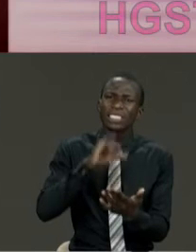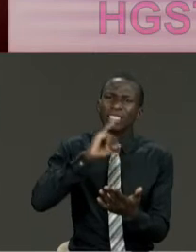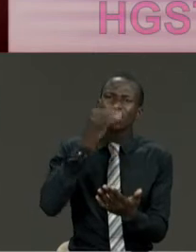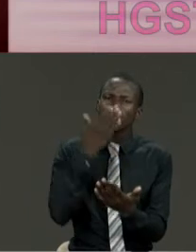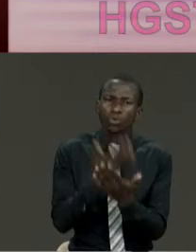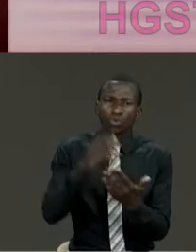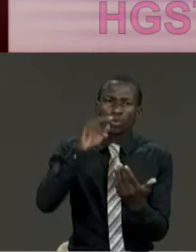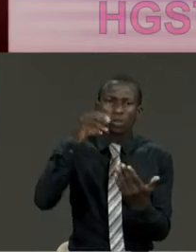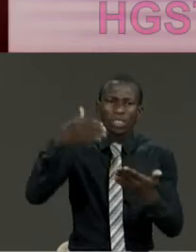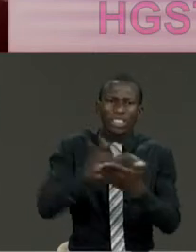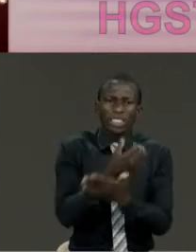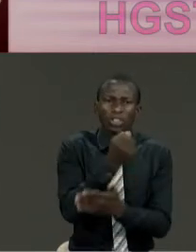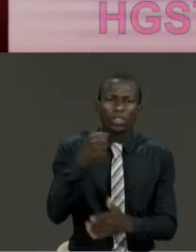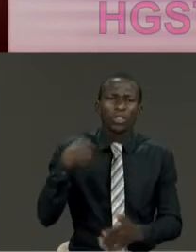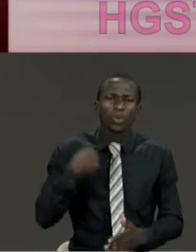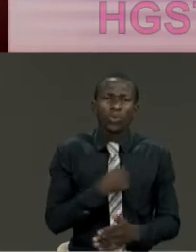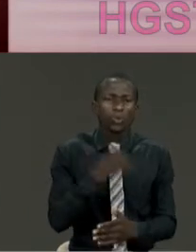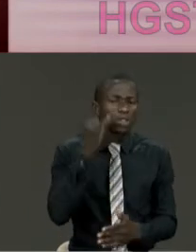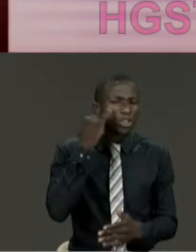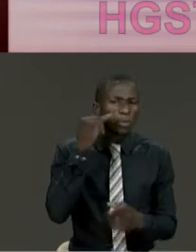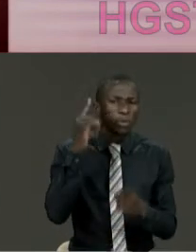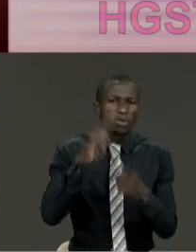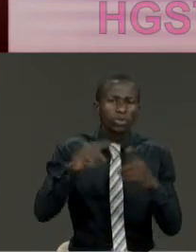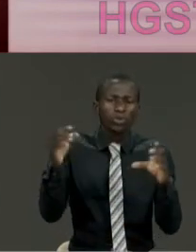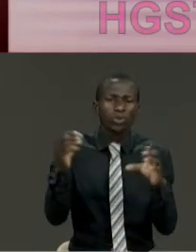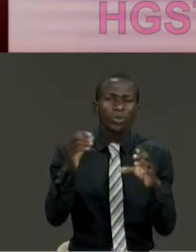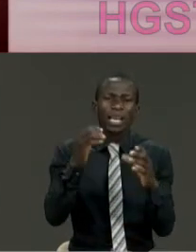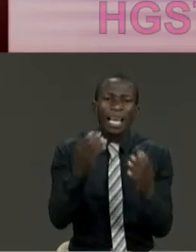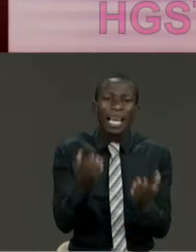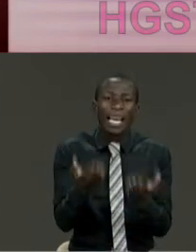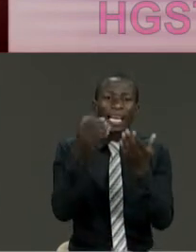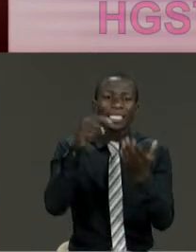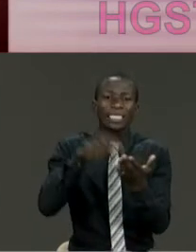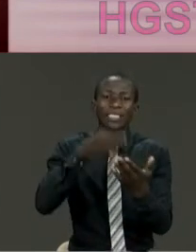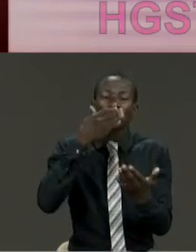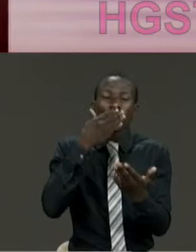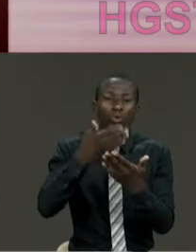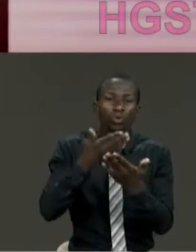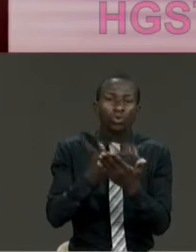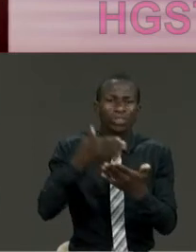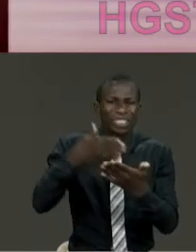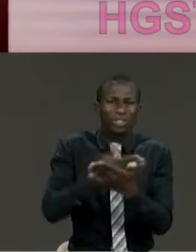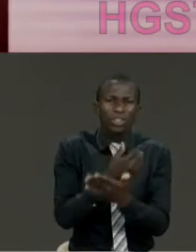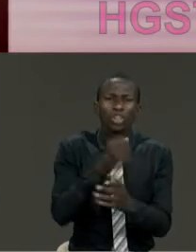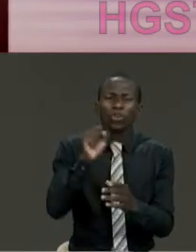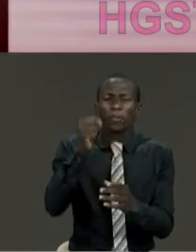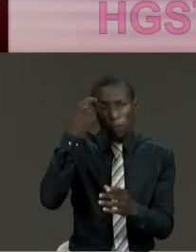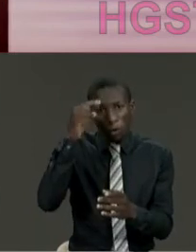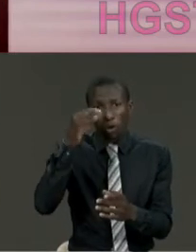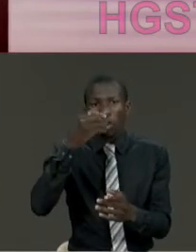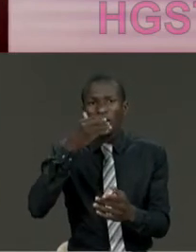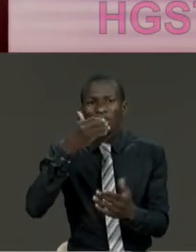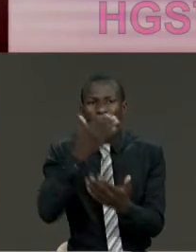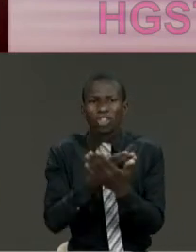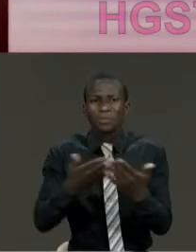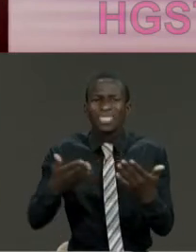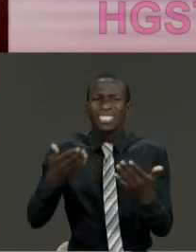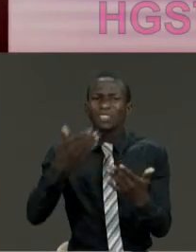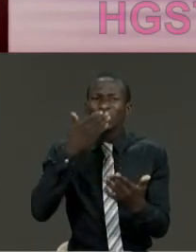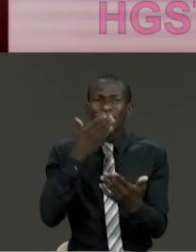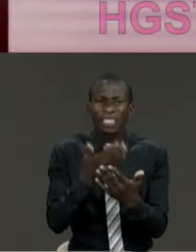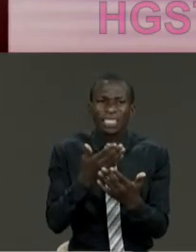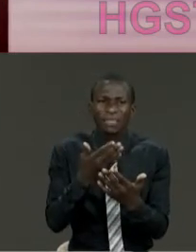supposed to carry this good news so that something terrible will not fall on us." When you begin to witness for Jesus